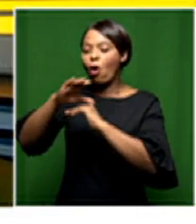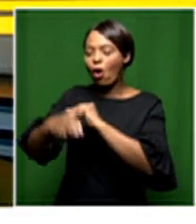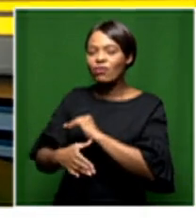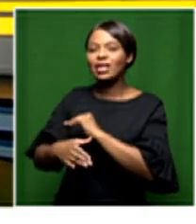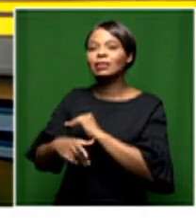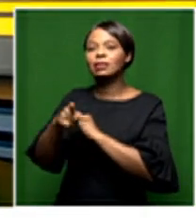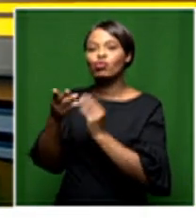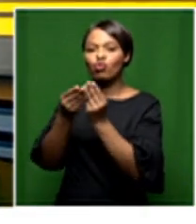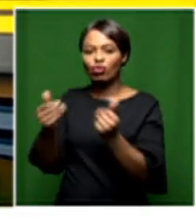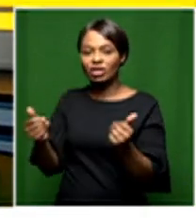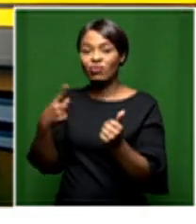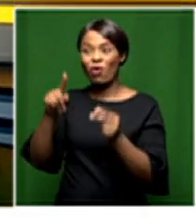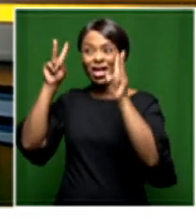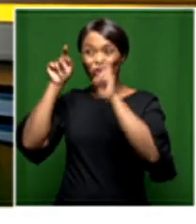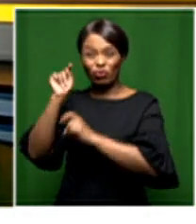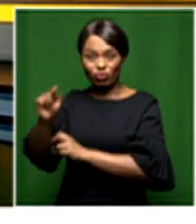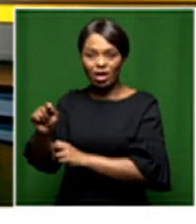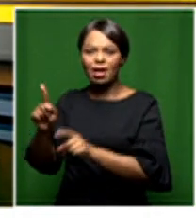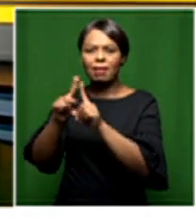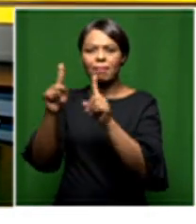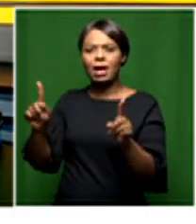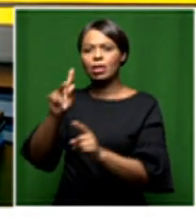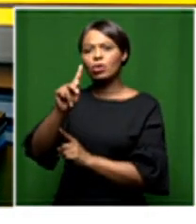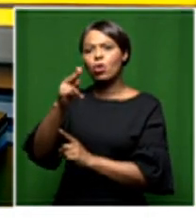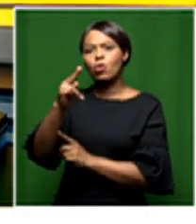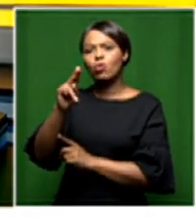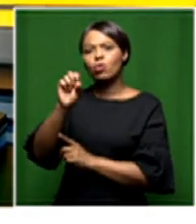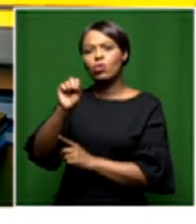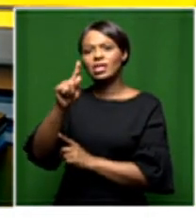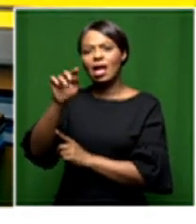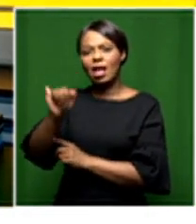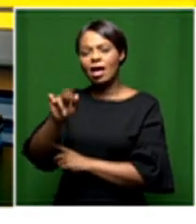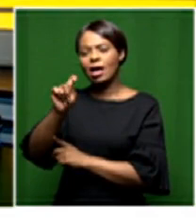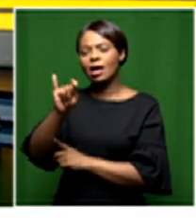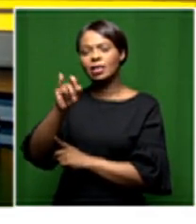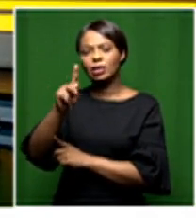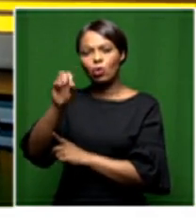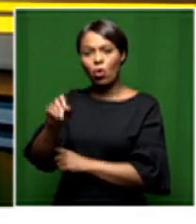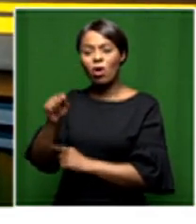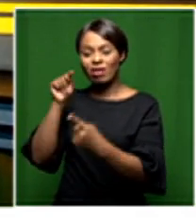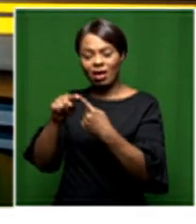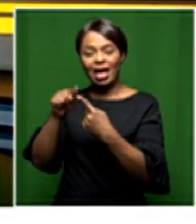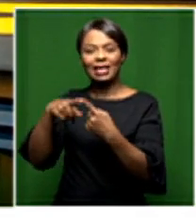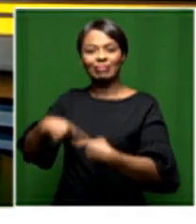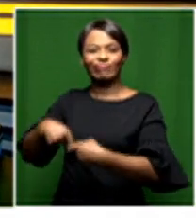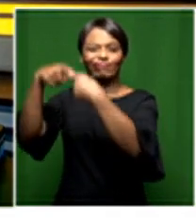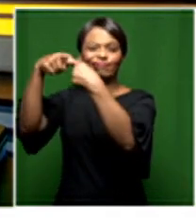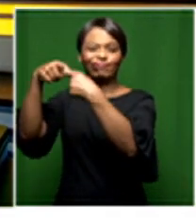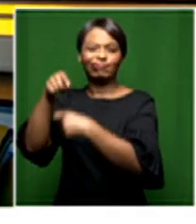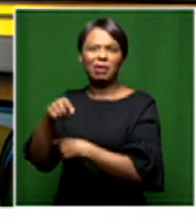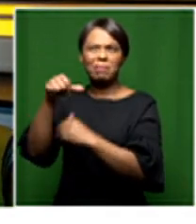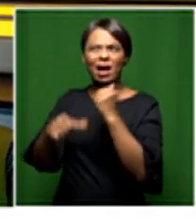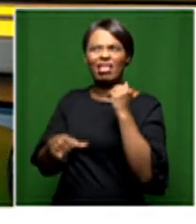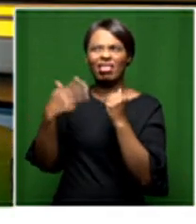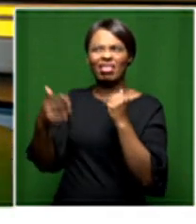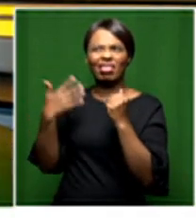that matter. But then you have Kusela Diko, and she has been suspended for how many